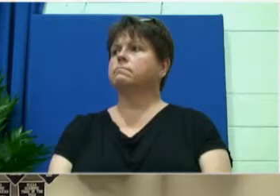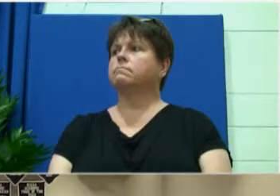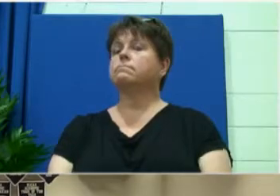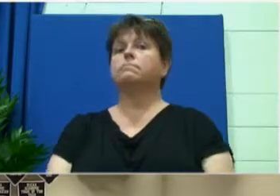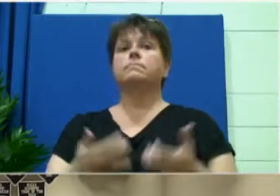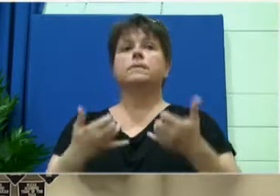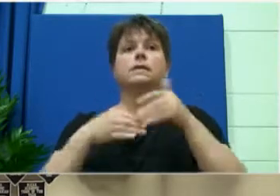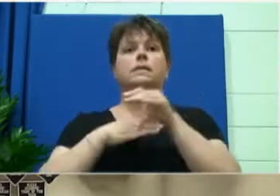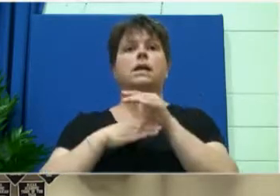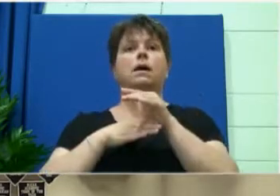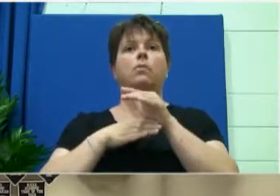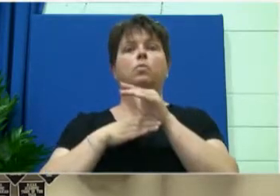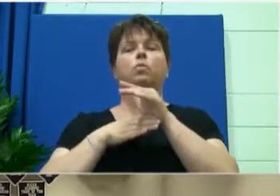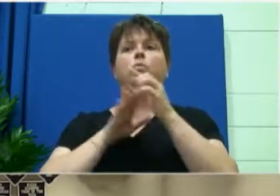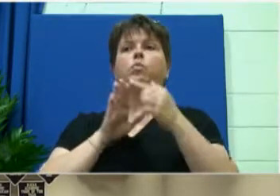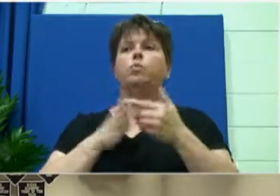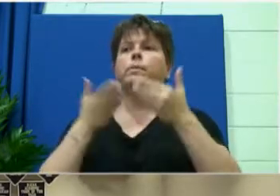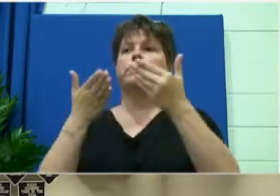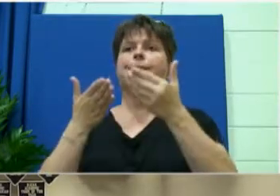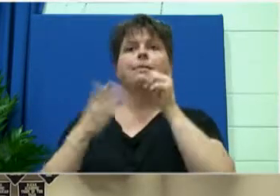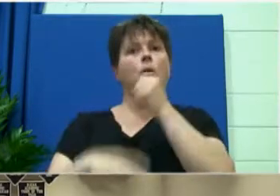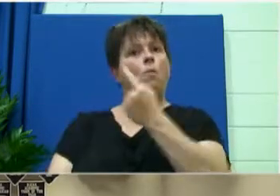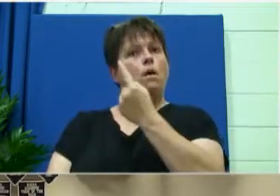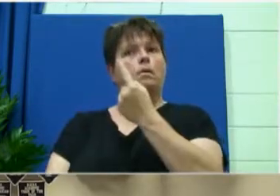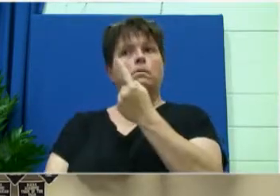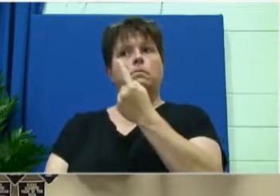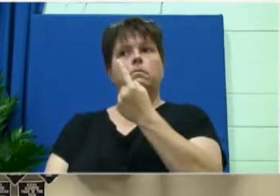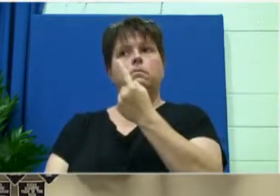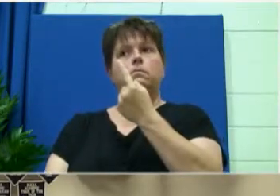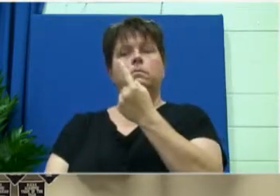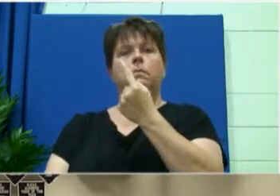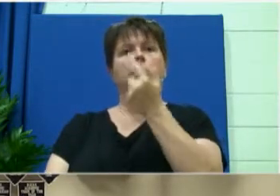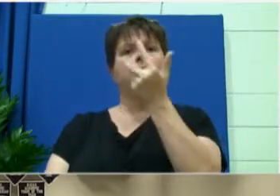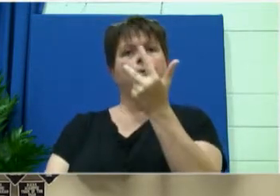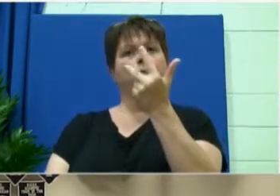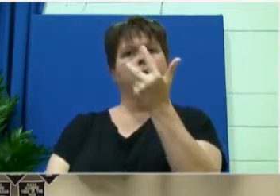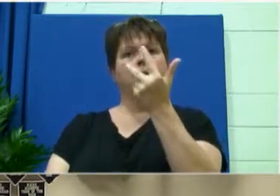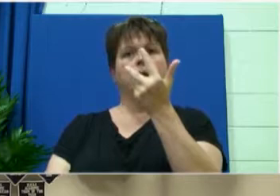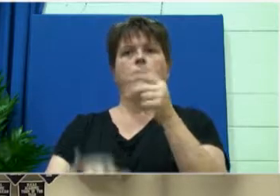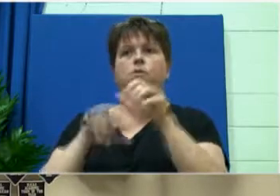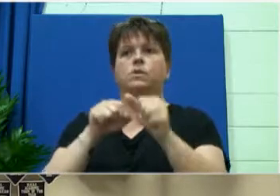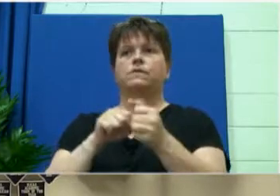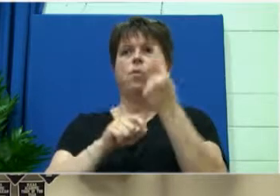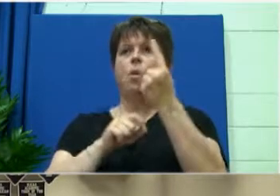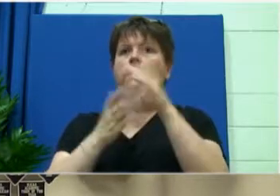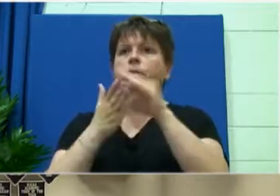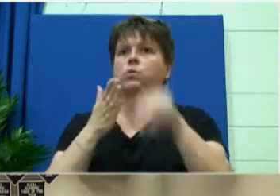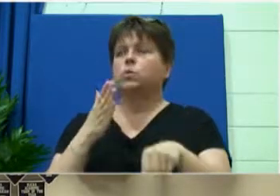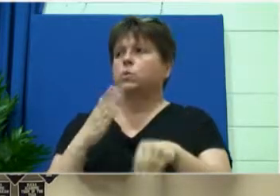This evening we'll be presenting not just one, but 3 degrees to one student.